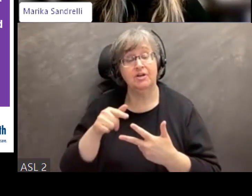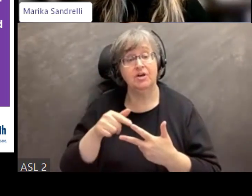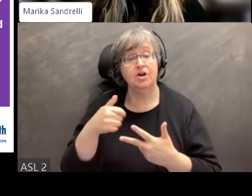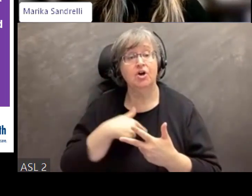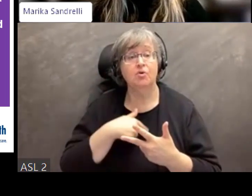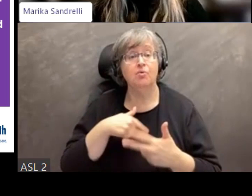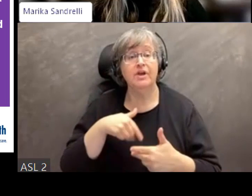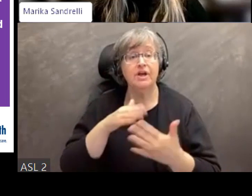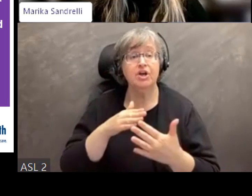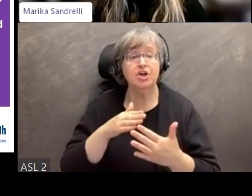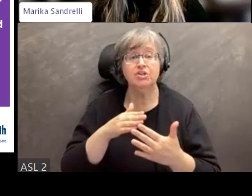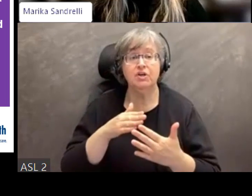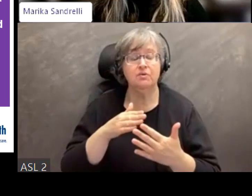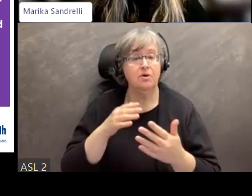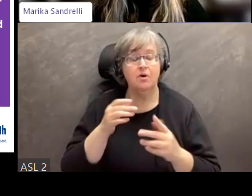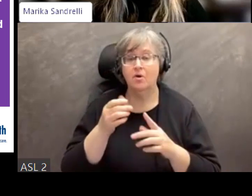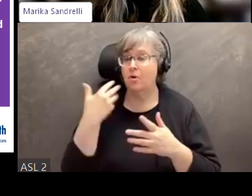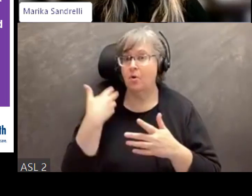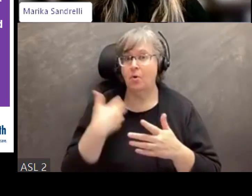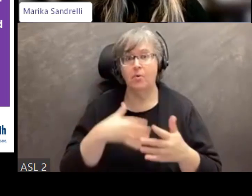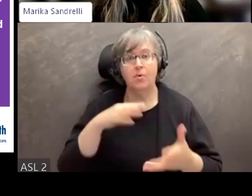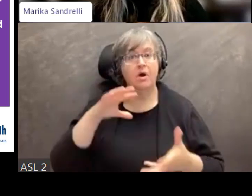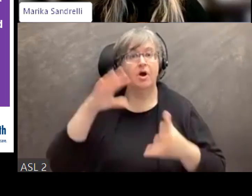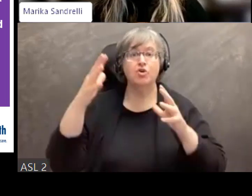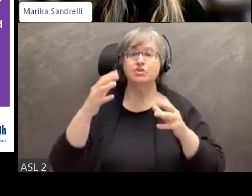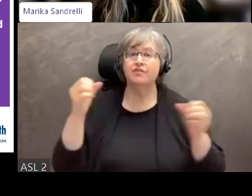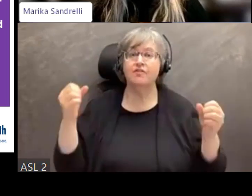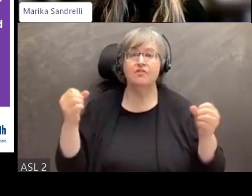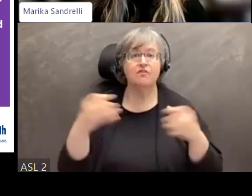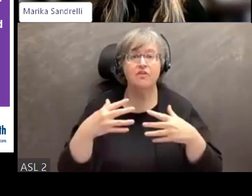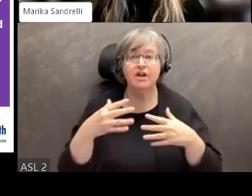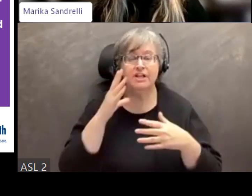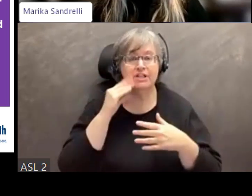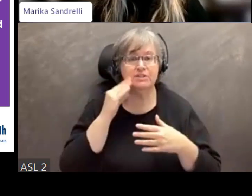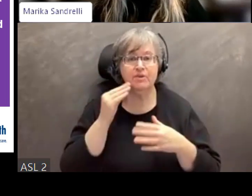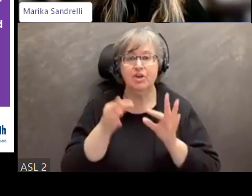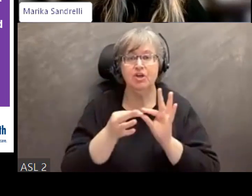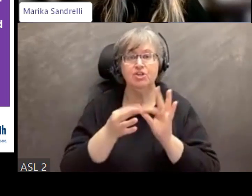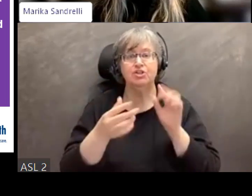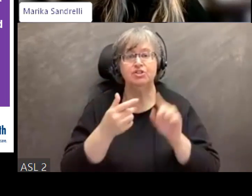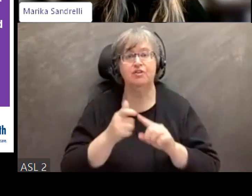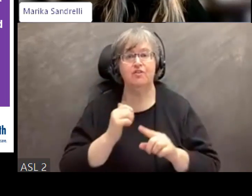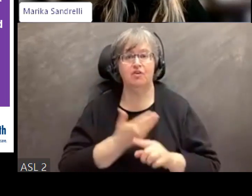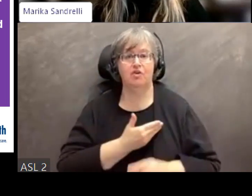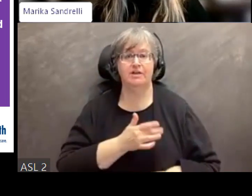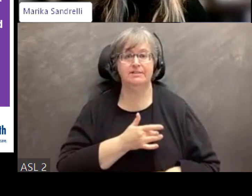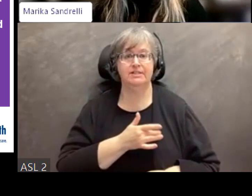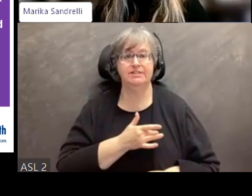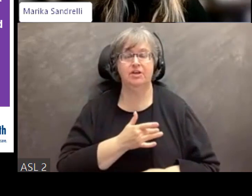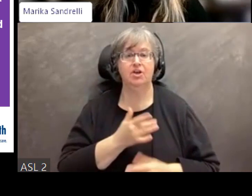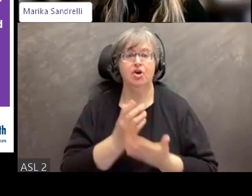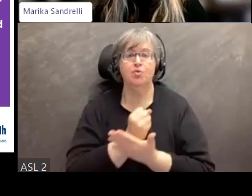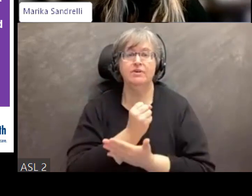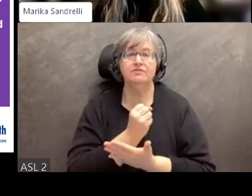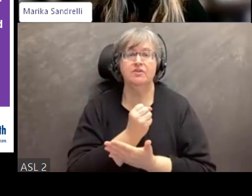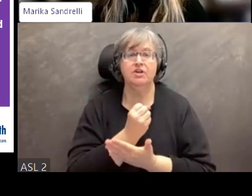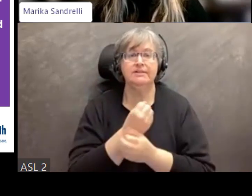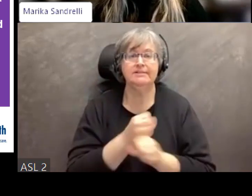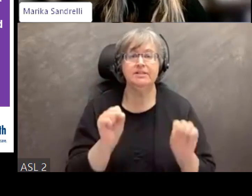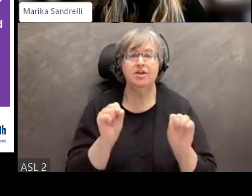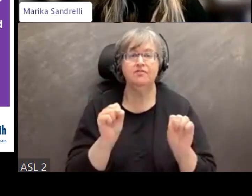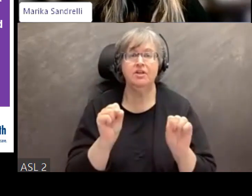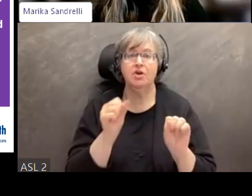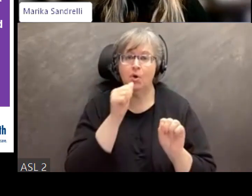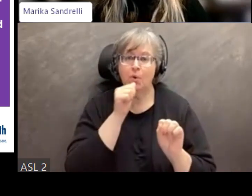we've encountered an out of control, frightening experience that has disconnected us from our sense of